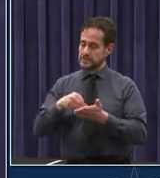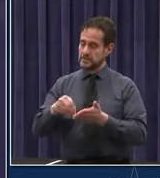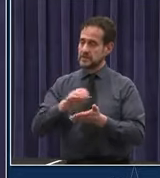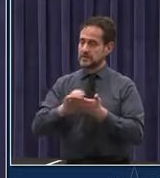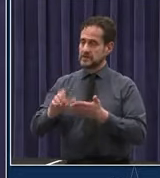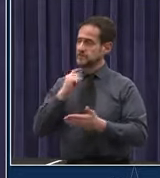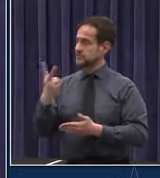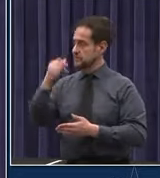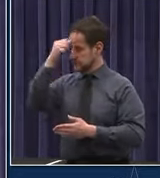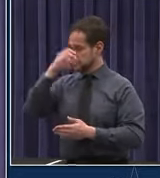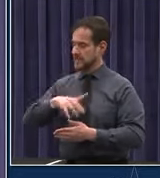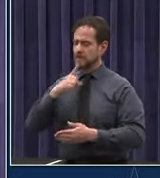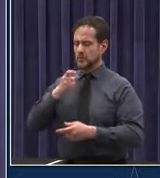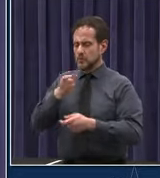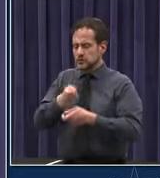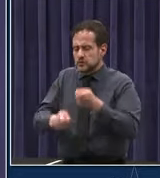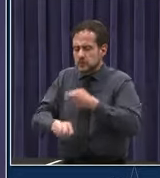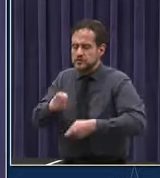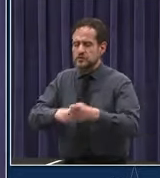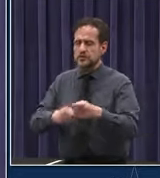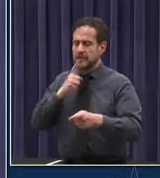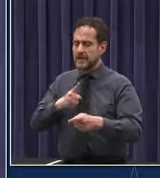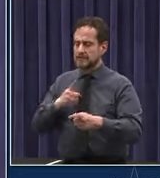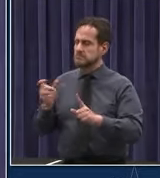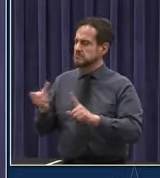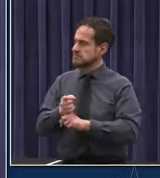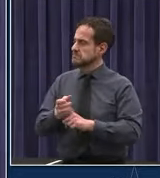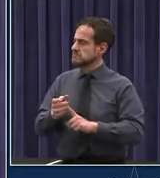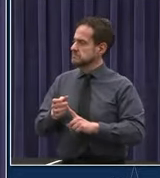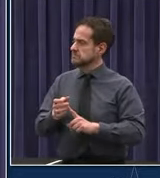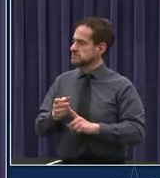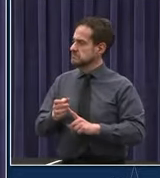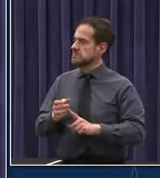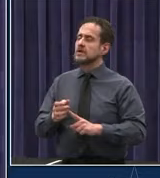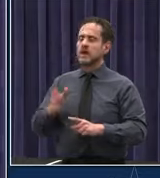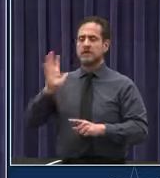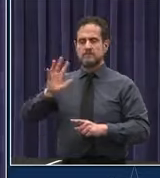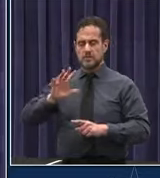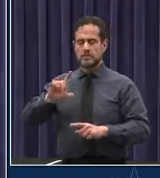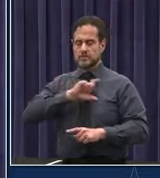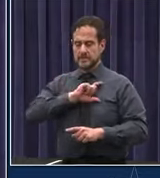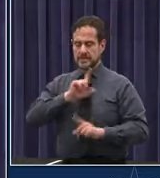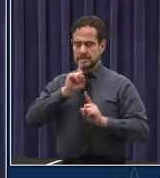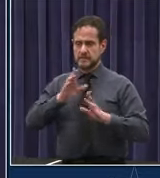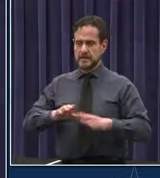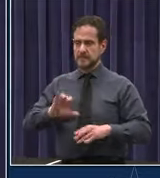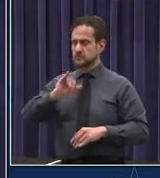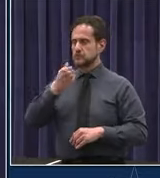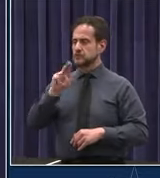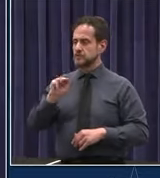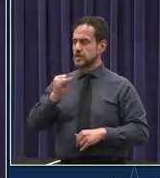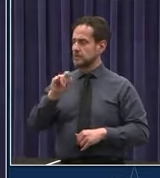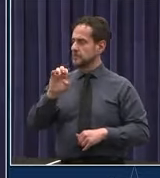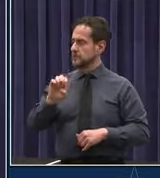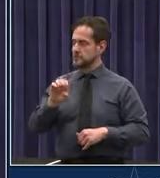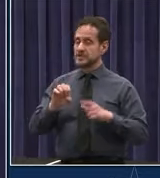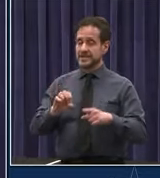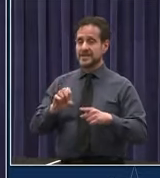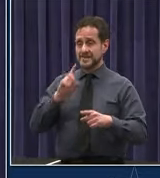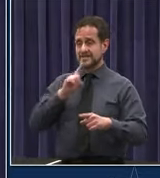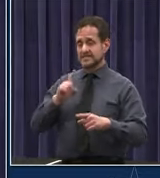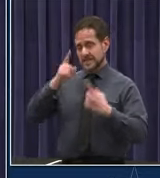going to dismantle you. That's the message we want to send to these gangs. We'll be relentless about it, and it'll be until further